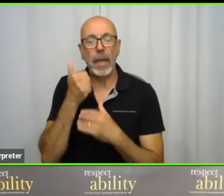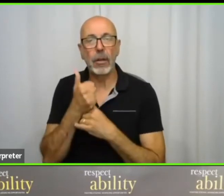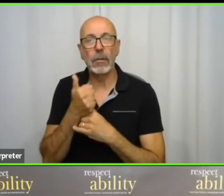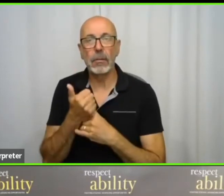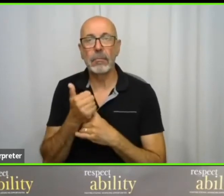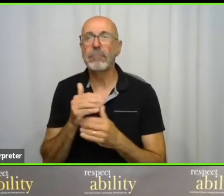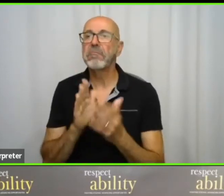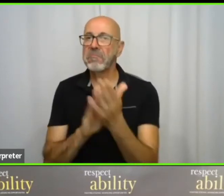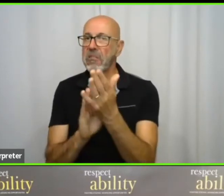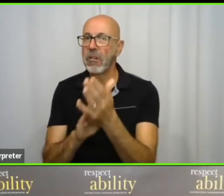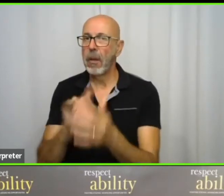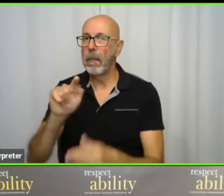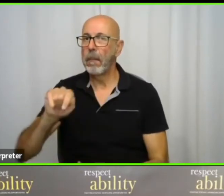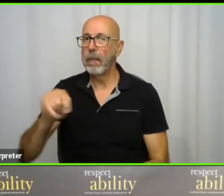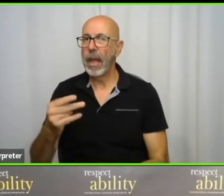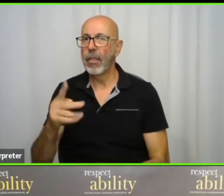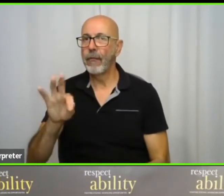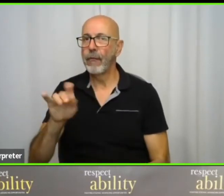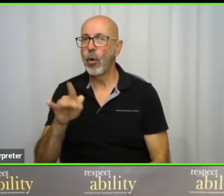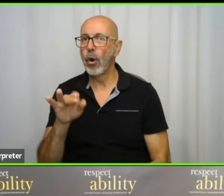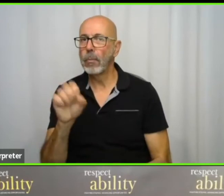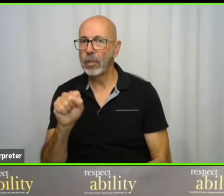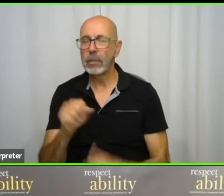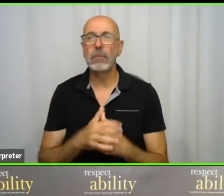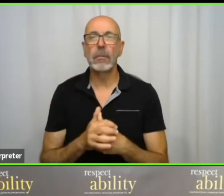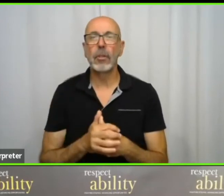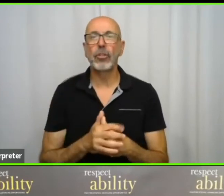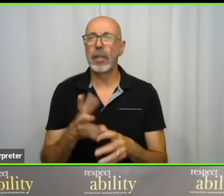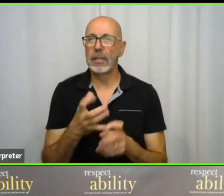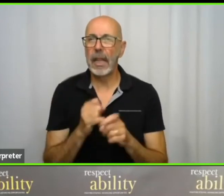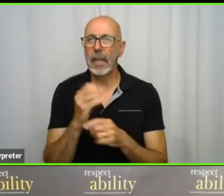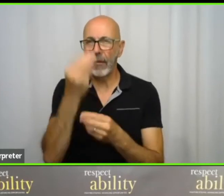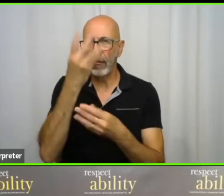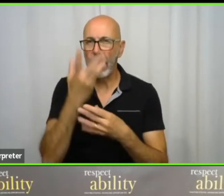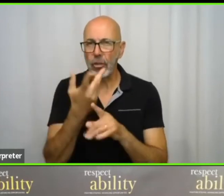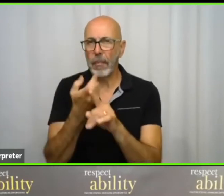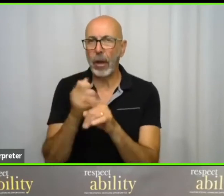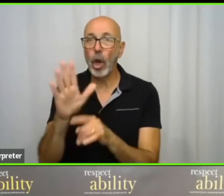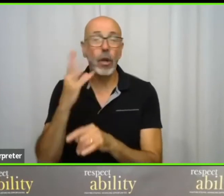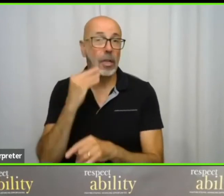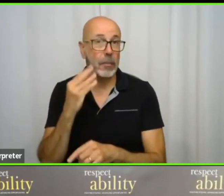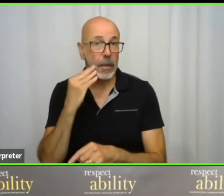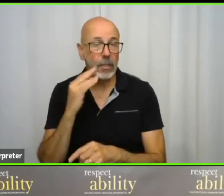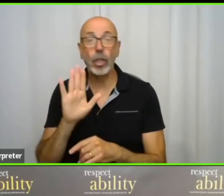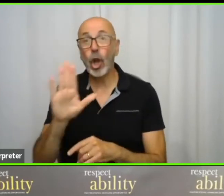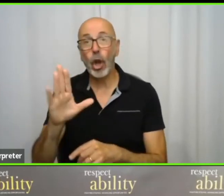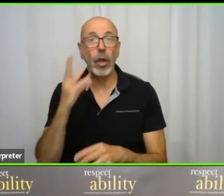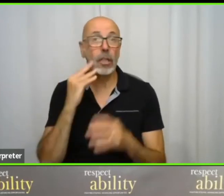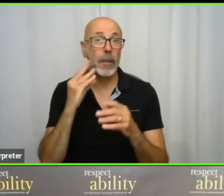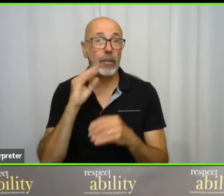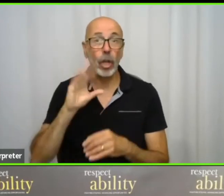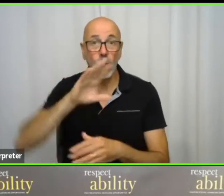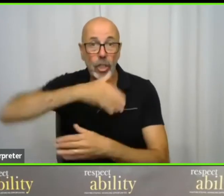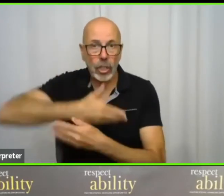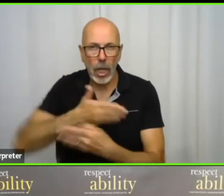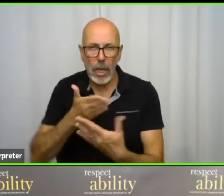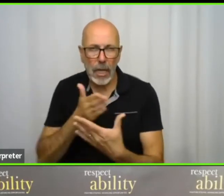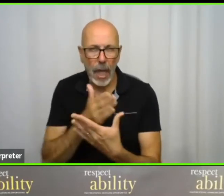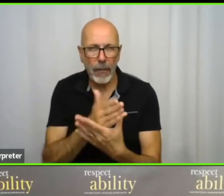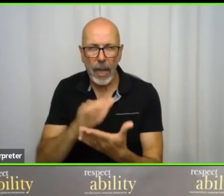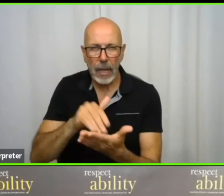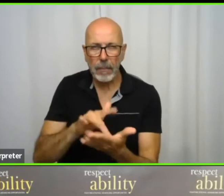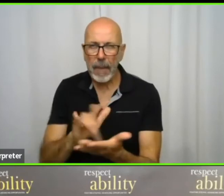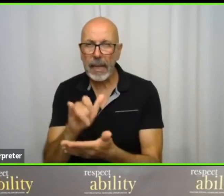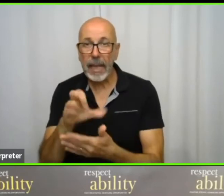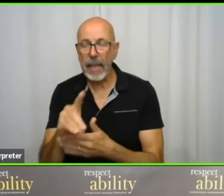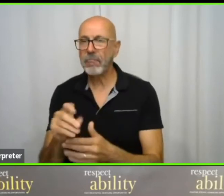talked about she's going to take action to submit some information about her experiences and the experiences of her son navigating Medicaid. Shout out to